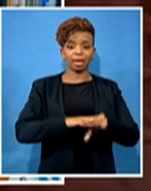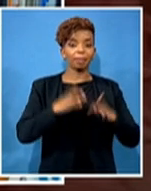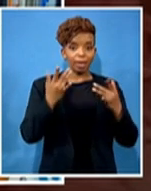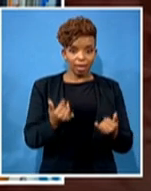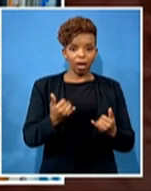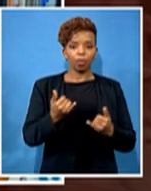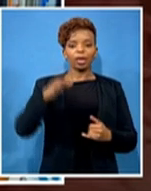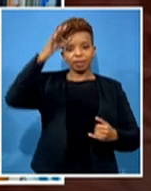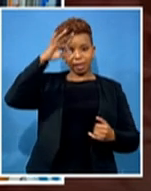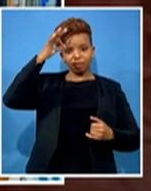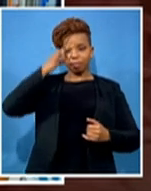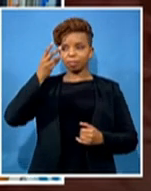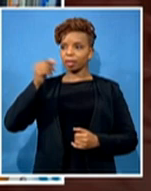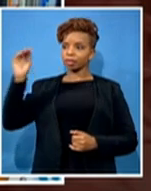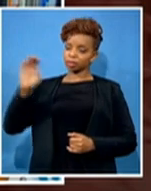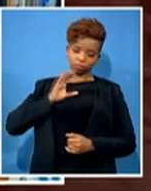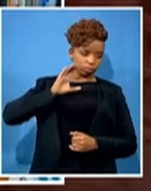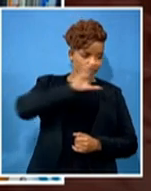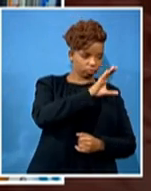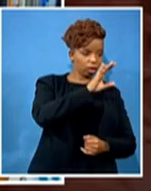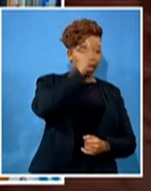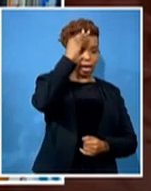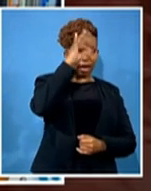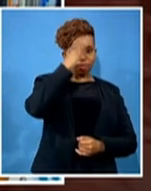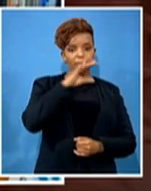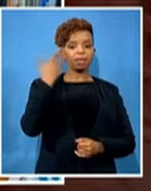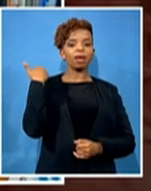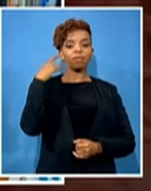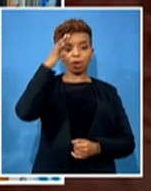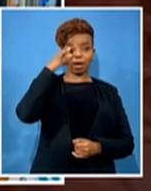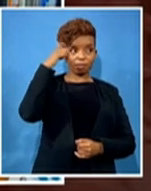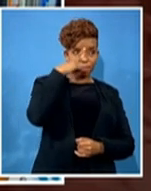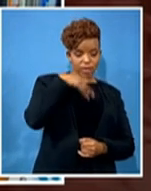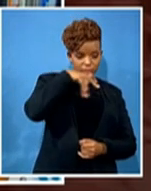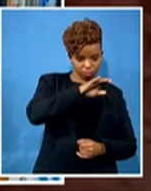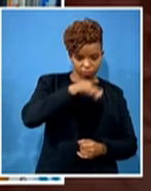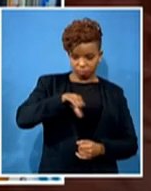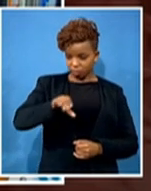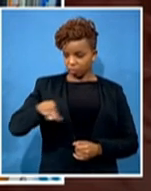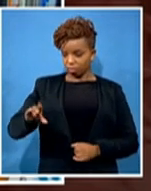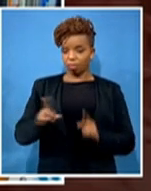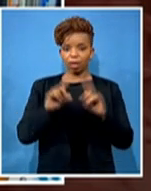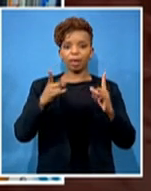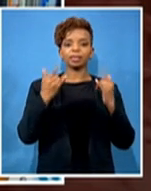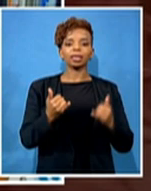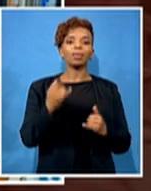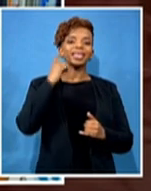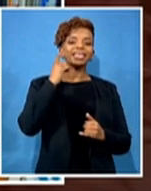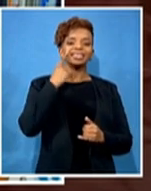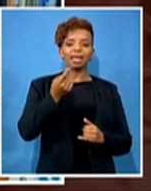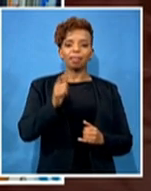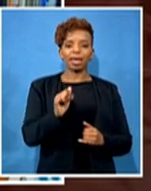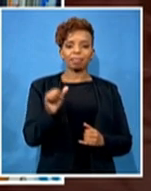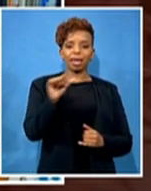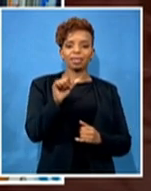that there are consequences when you can't pay back. But it's easier paying back a loan of 0.2% than a loan, say, of 8 or